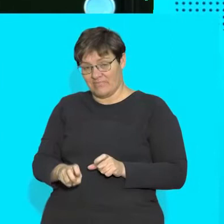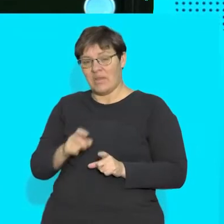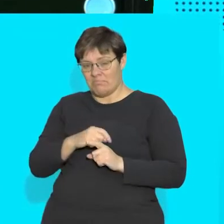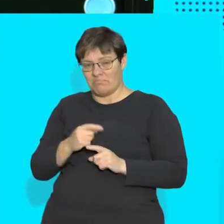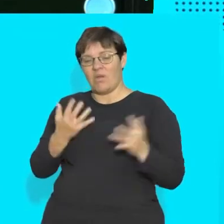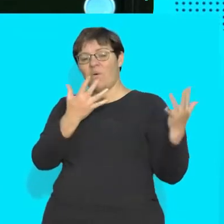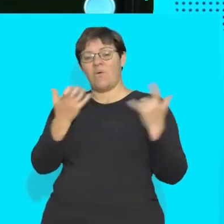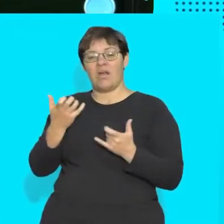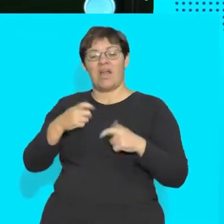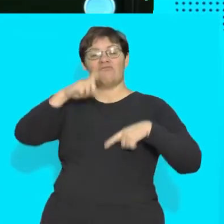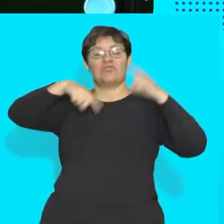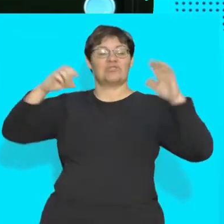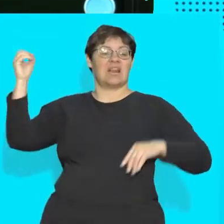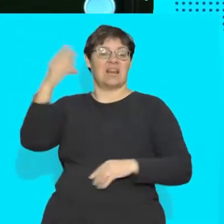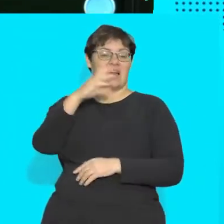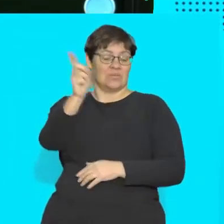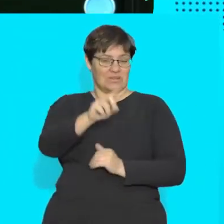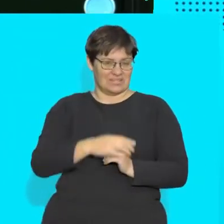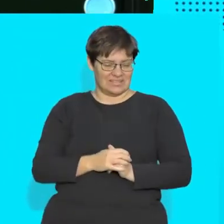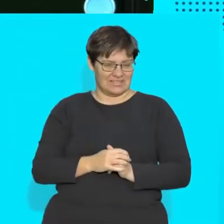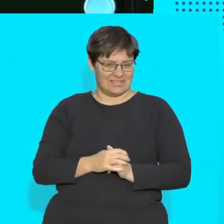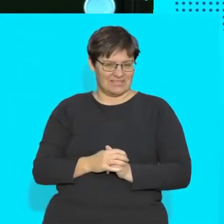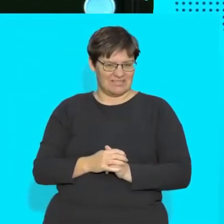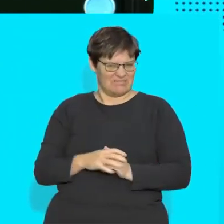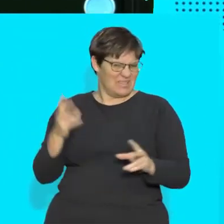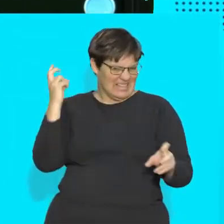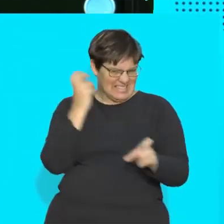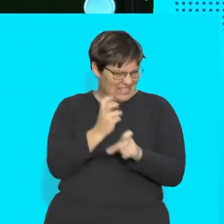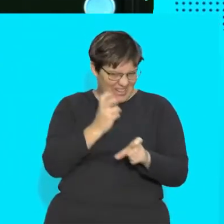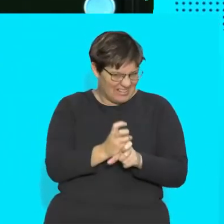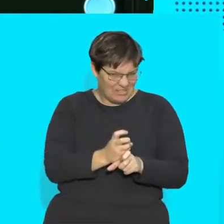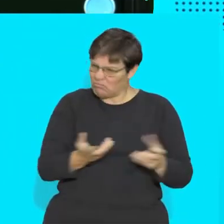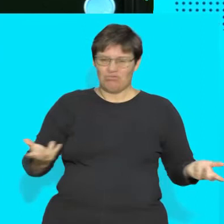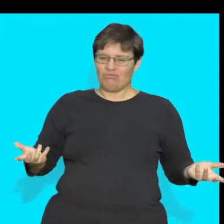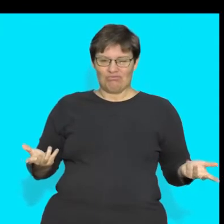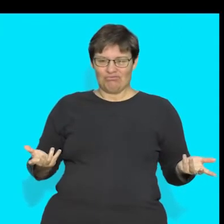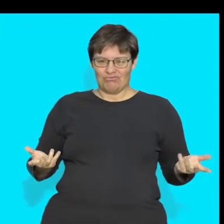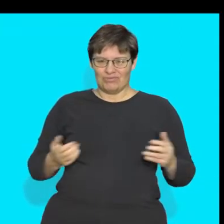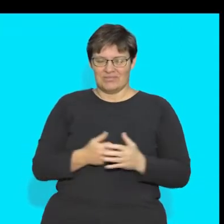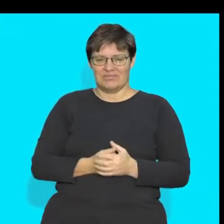what frequency of light it is. So it's actually not as difficult as it sounded.